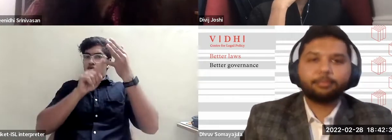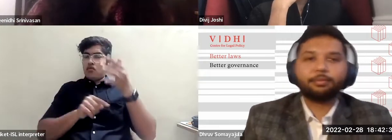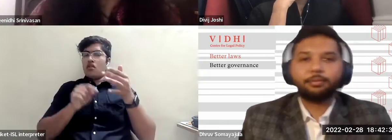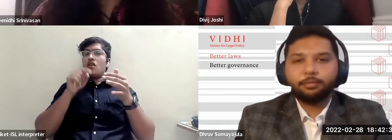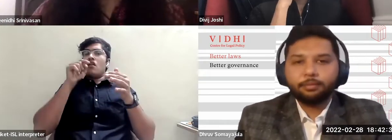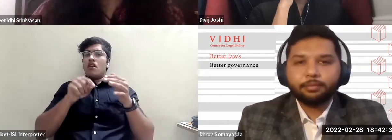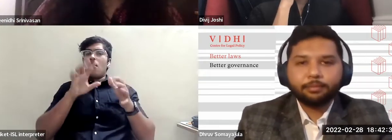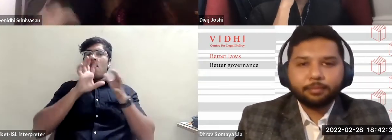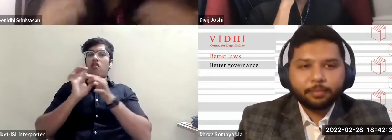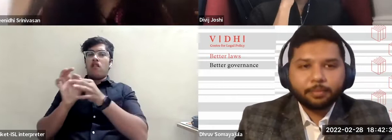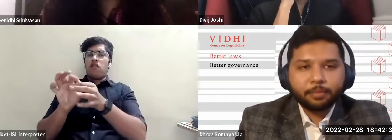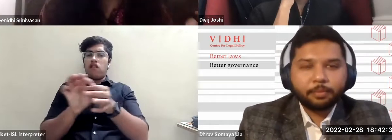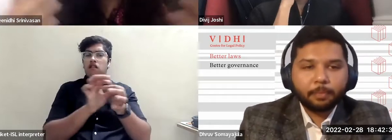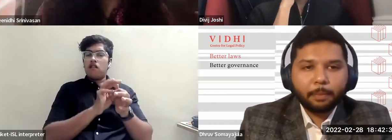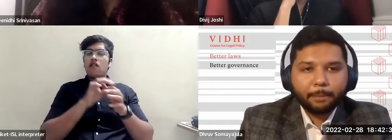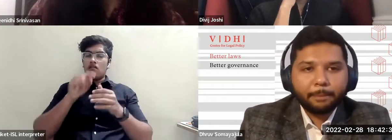devices.